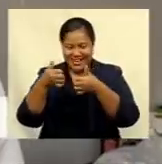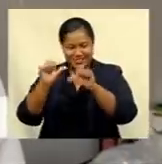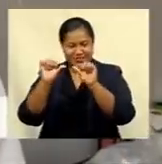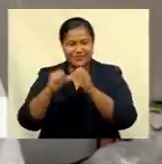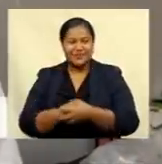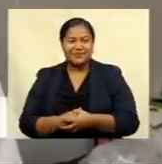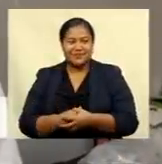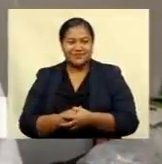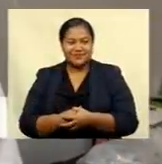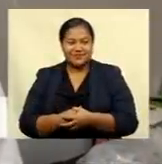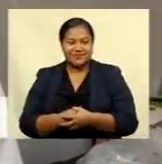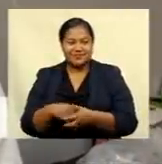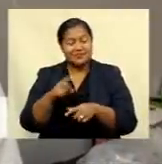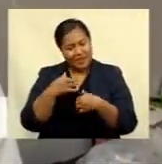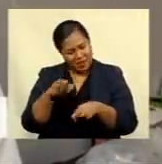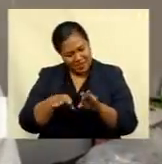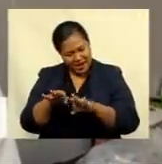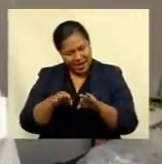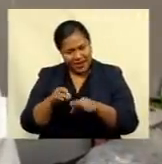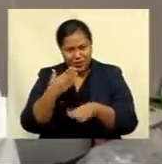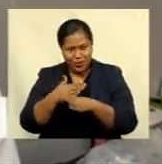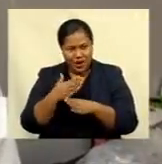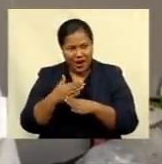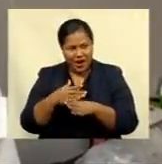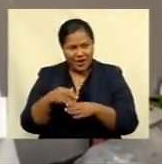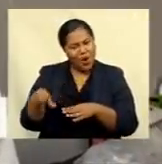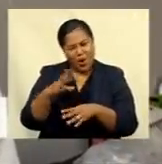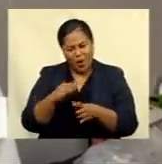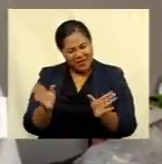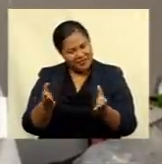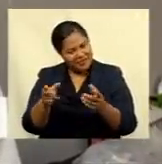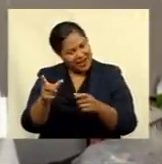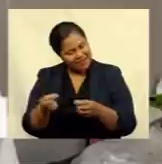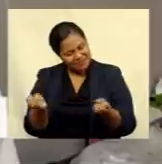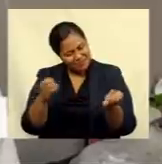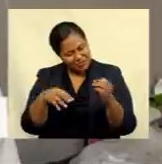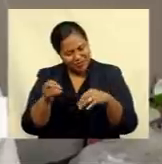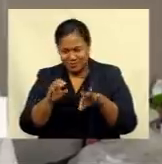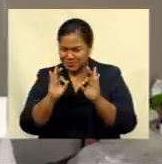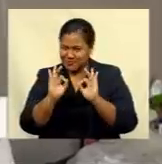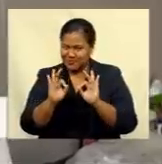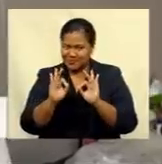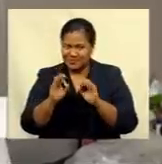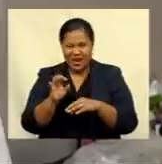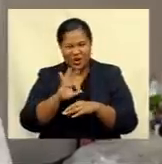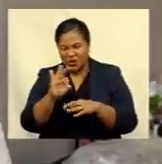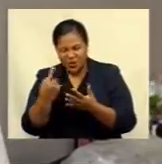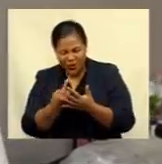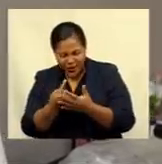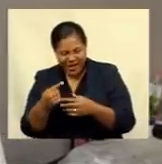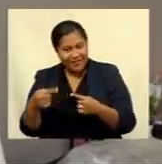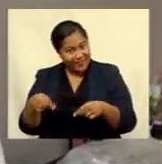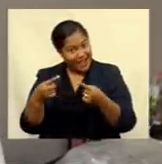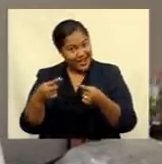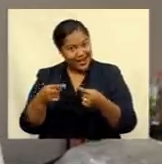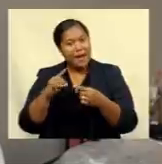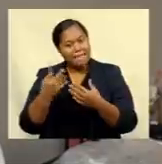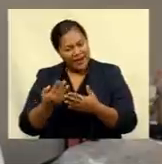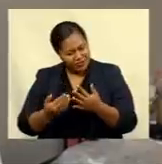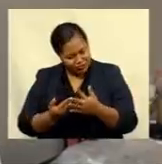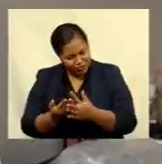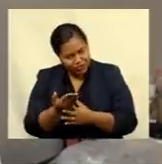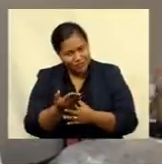worked, and all the players contributed to that, not just in the final but through the 3 days.